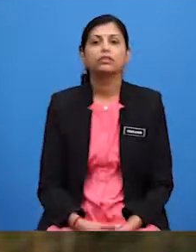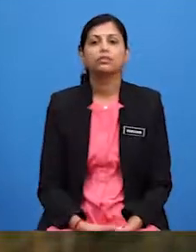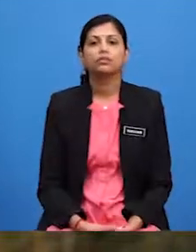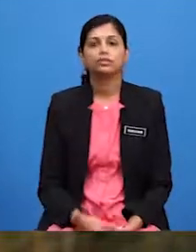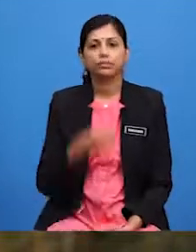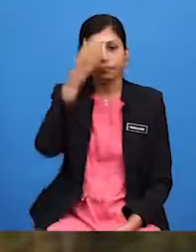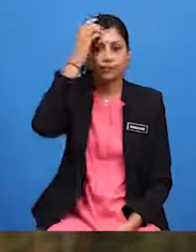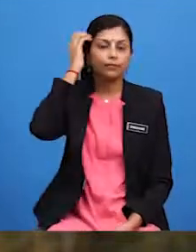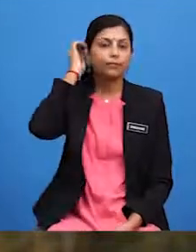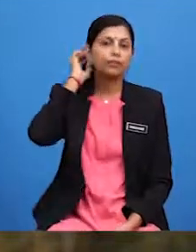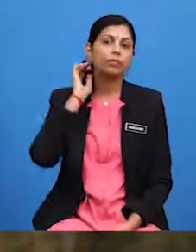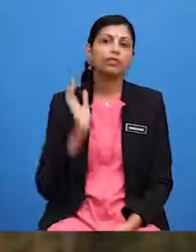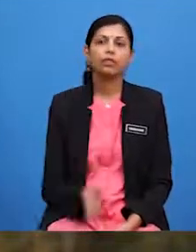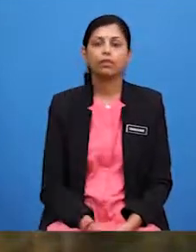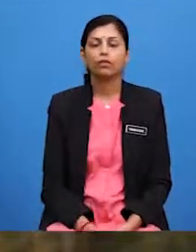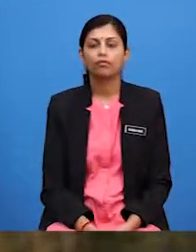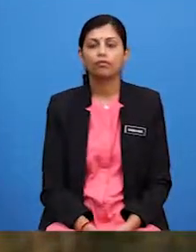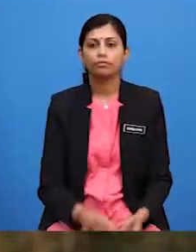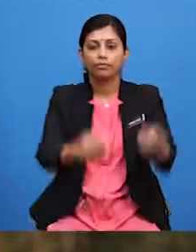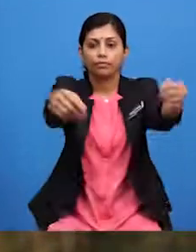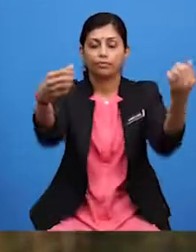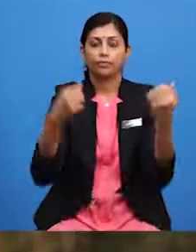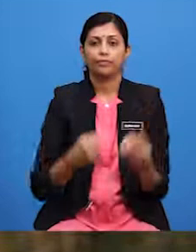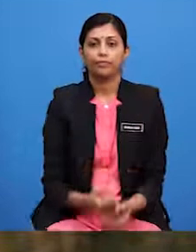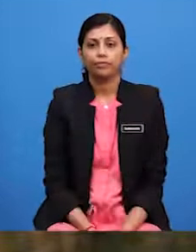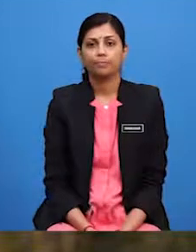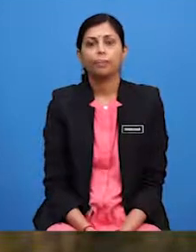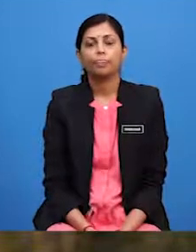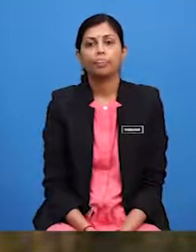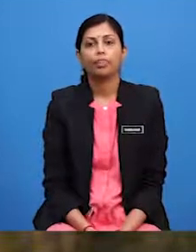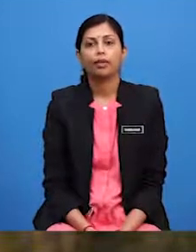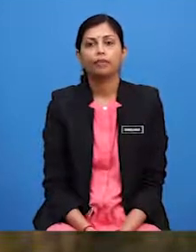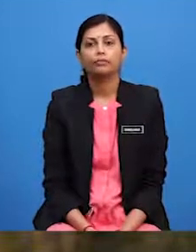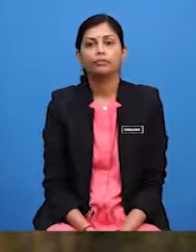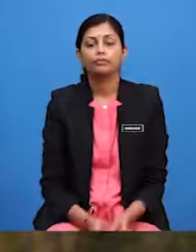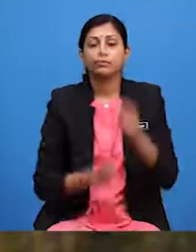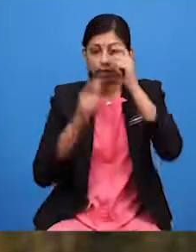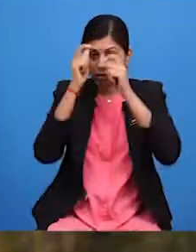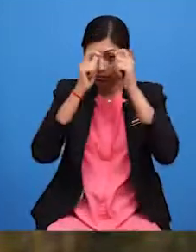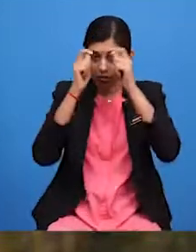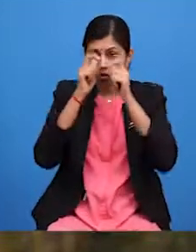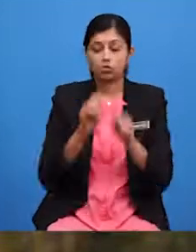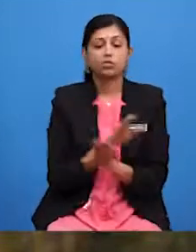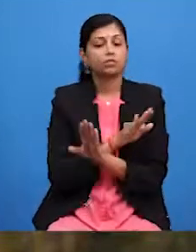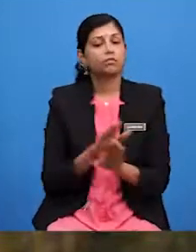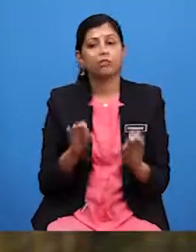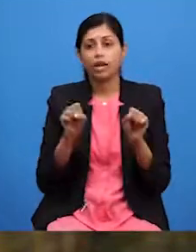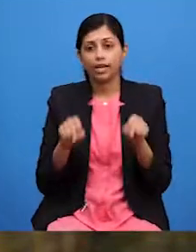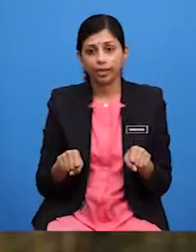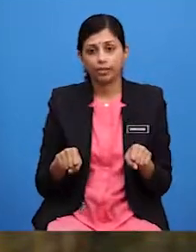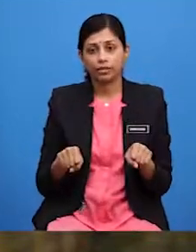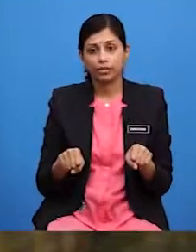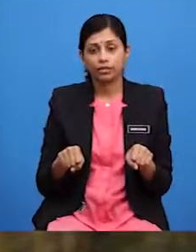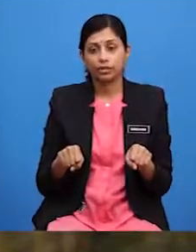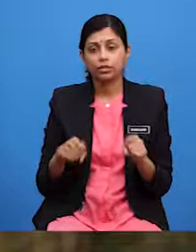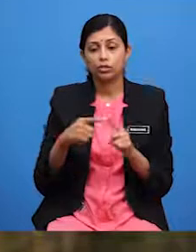do. Let's analyze the situation. The tourist was unable to explain to the seller where